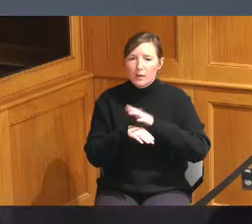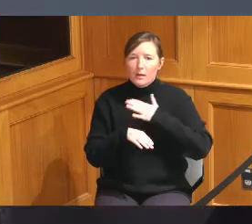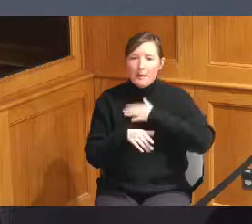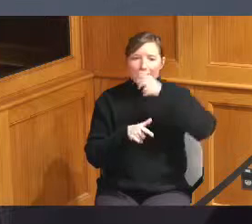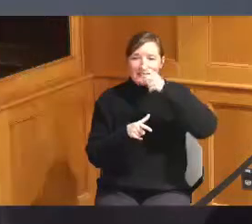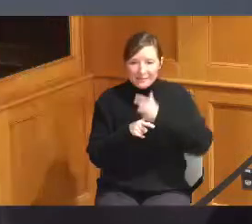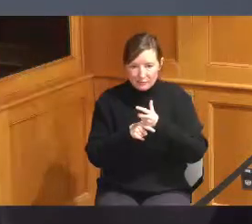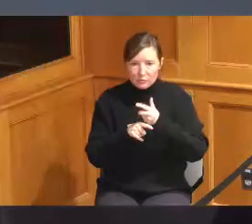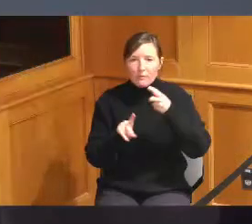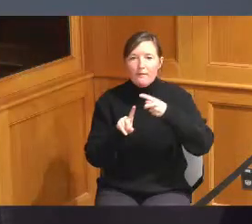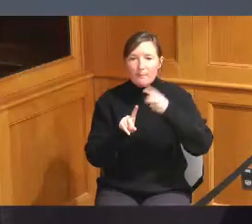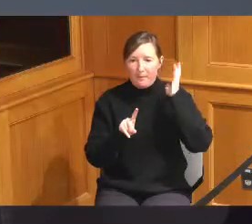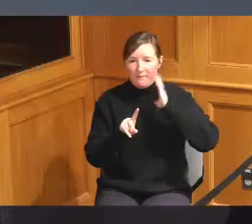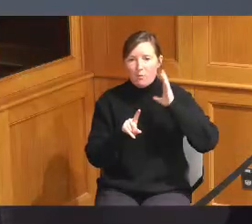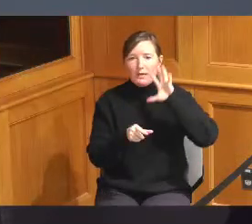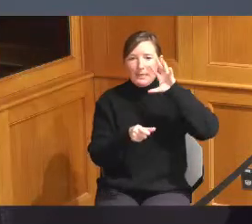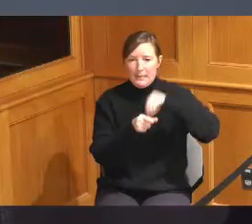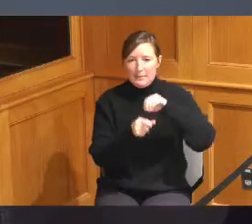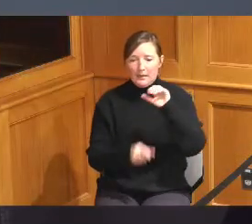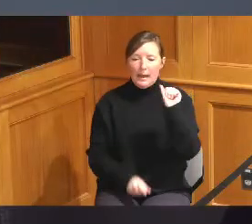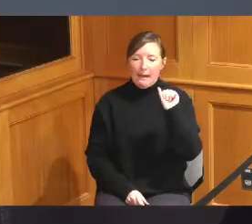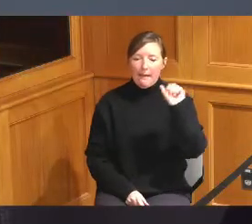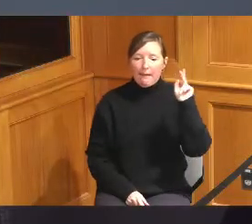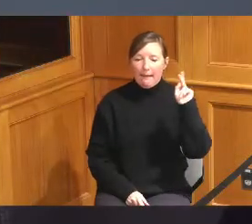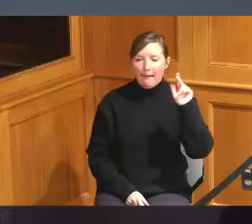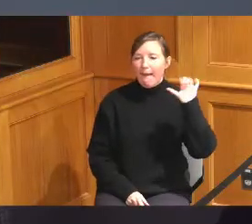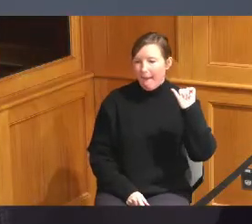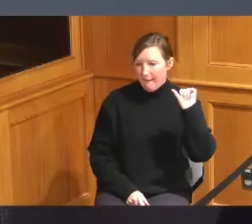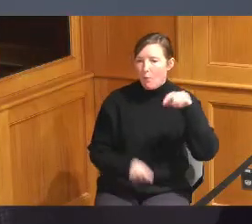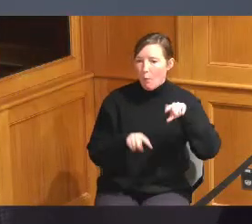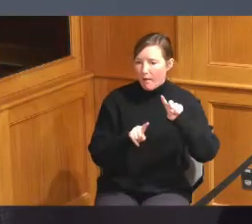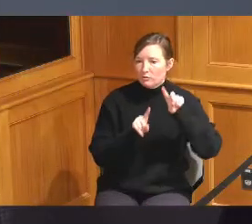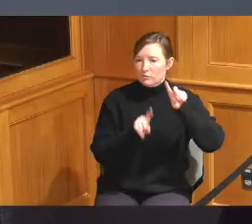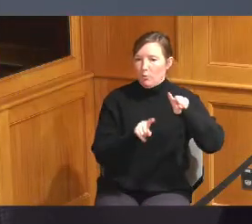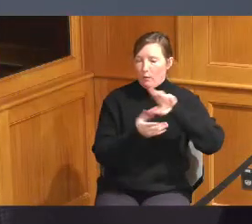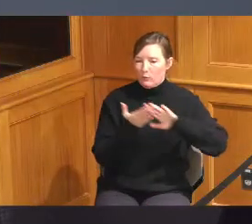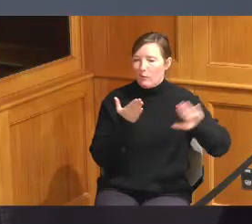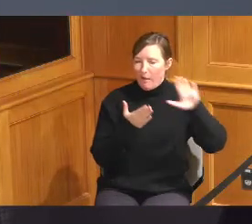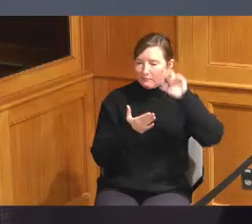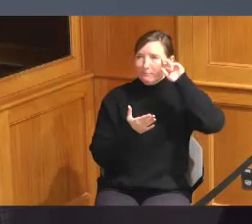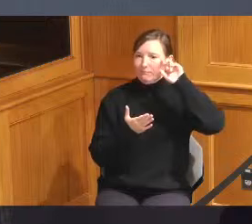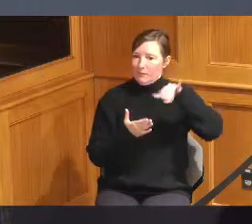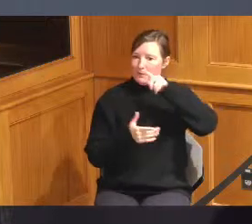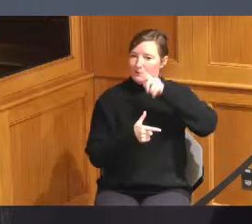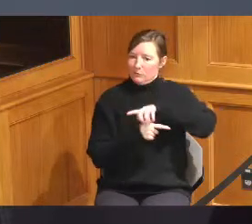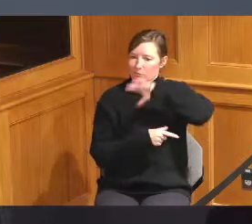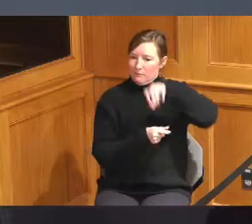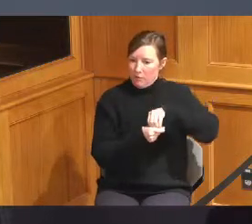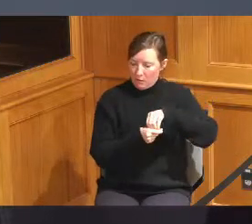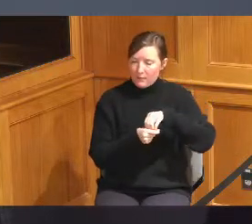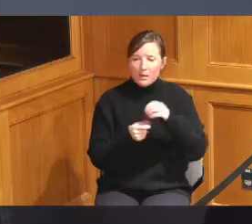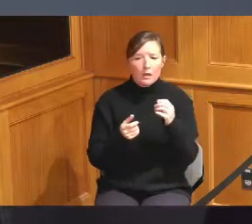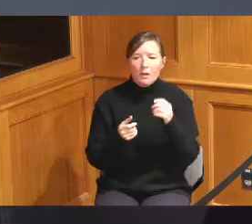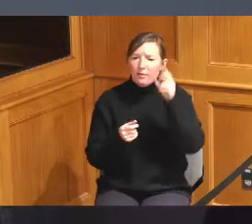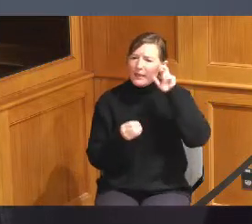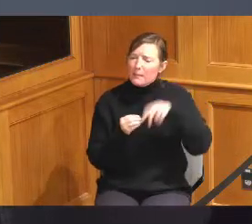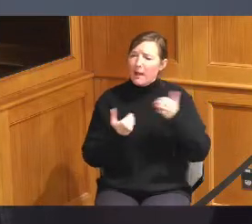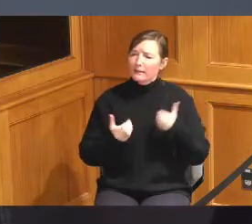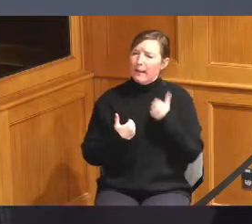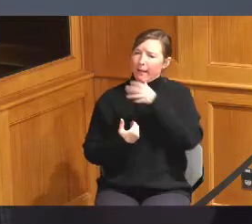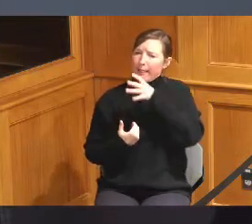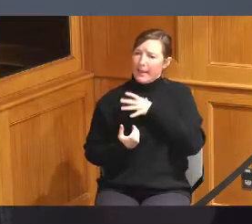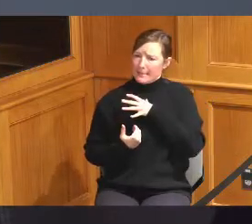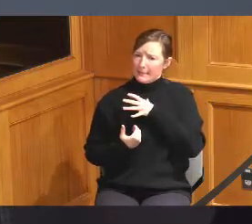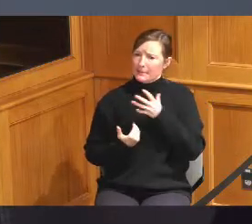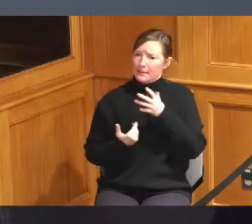was actually in AKA when she was in college. I think about the opportunity that the young ladies,